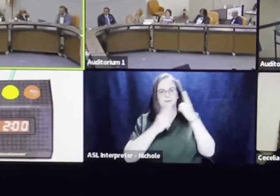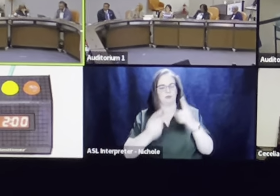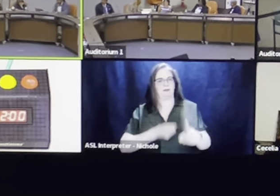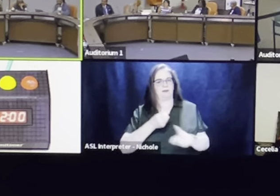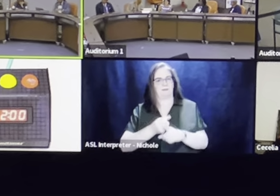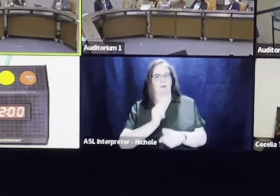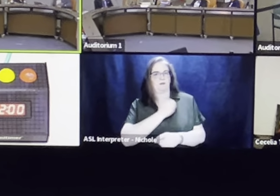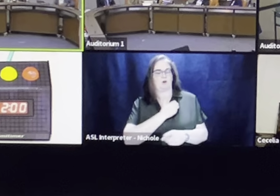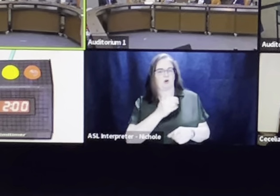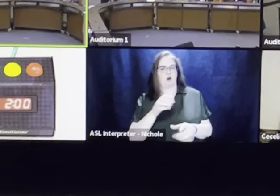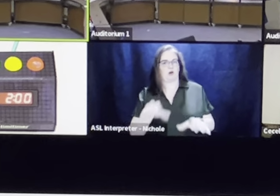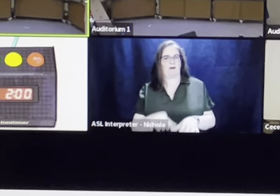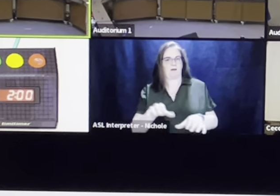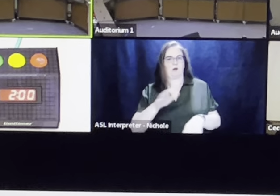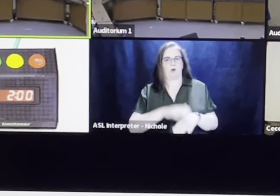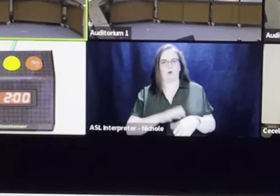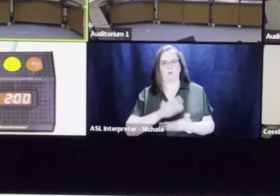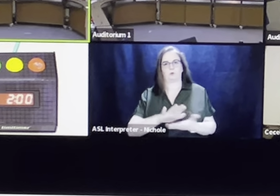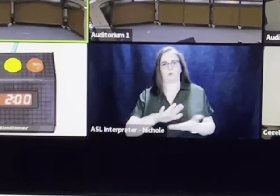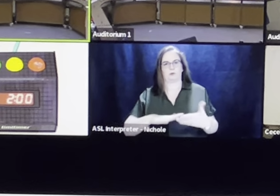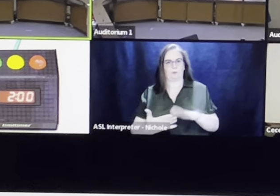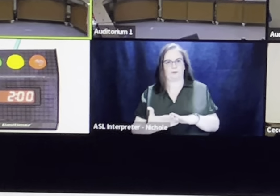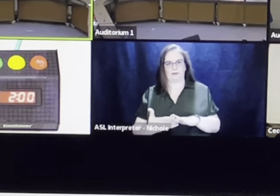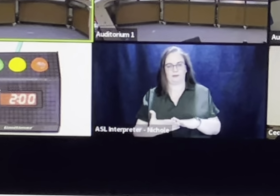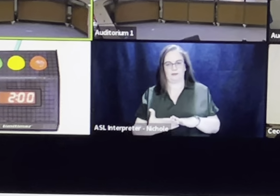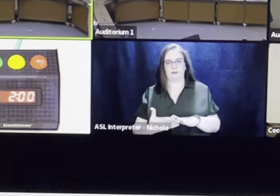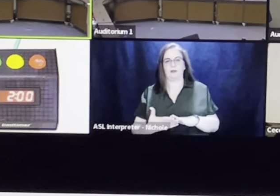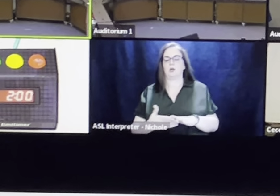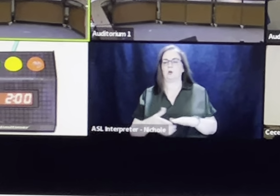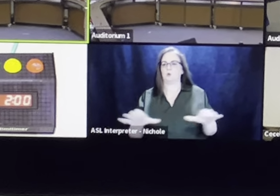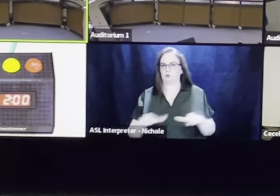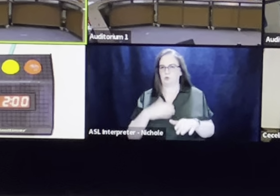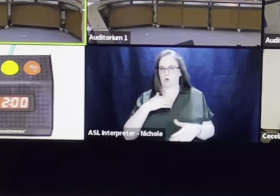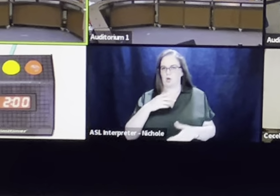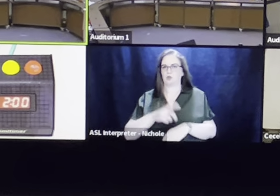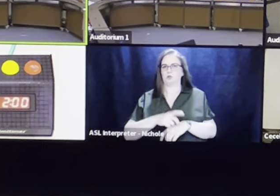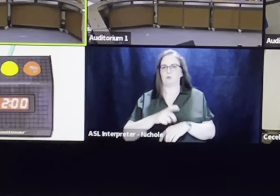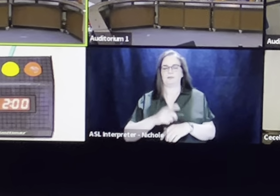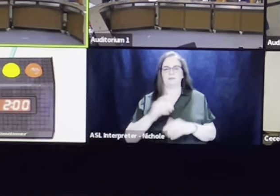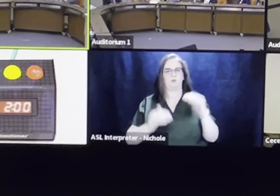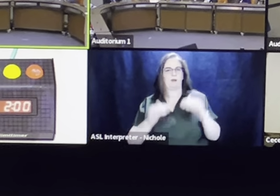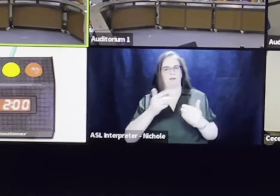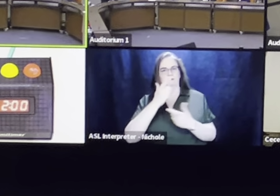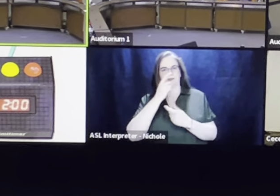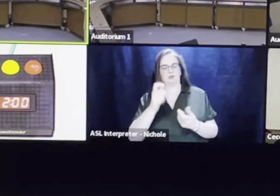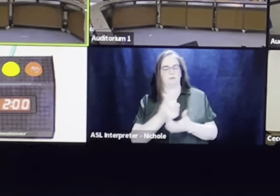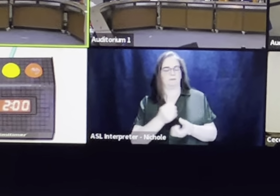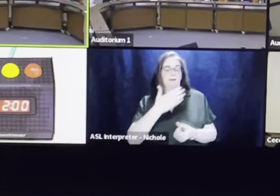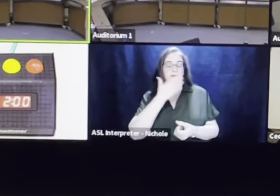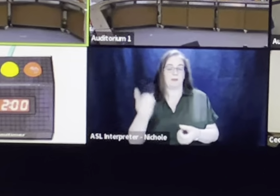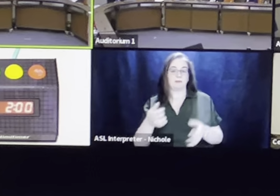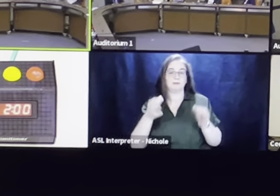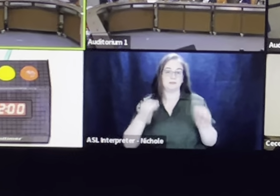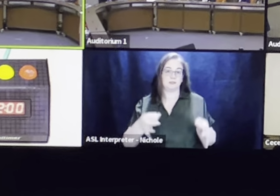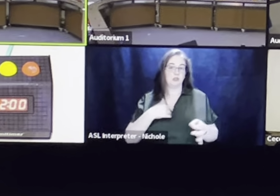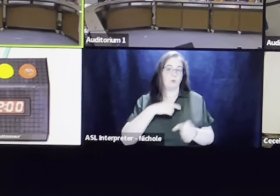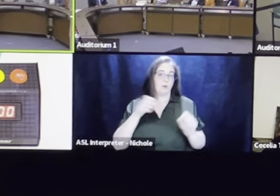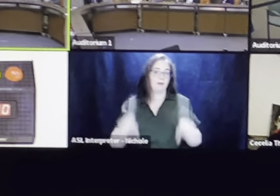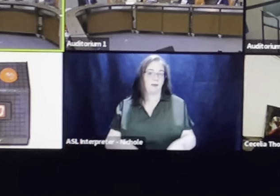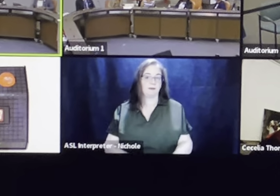our actions on the school community. We will do our duty to balance these interests and make the best decision that we